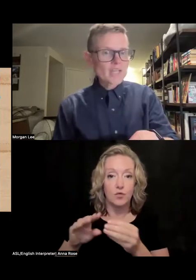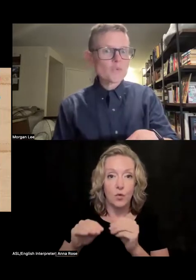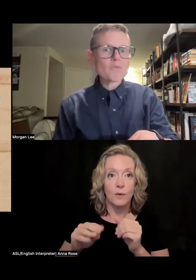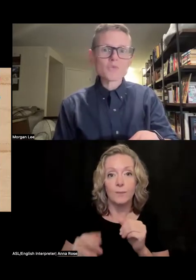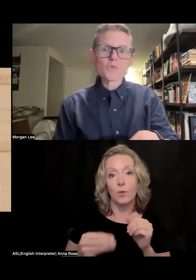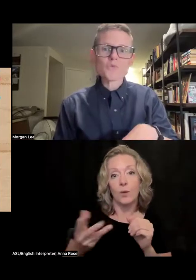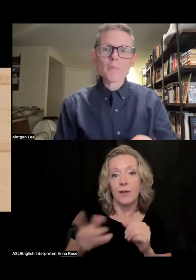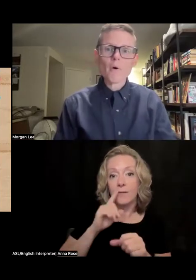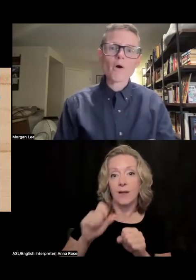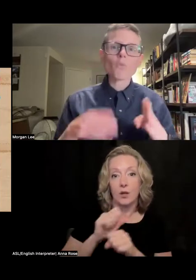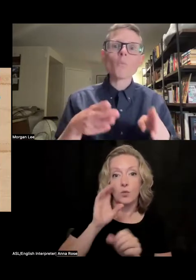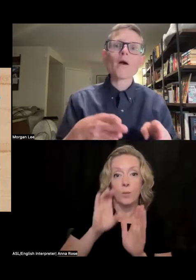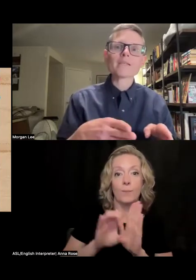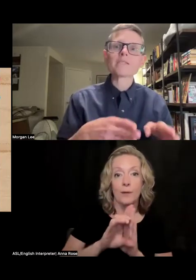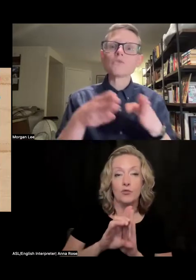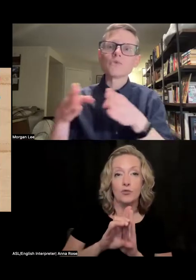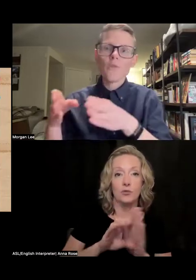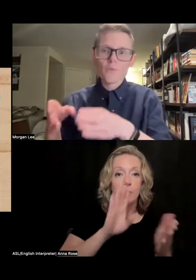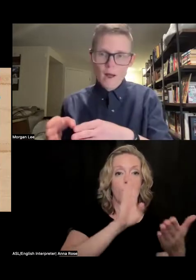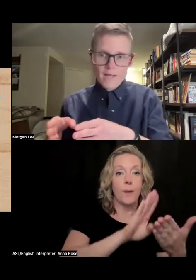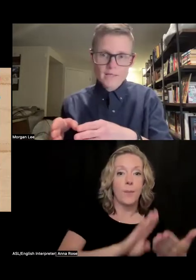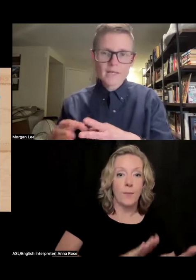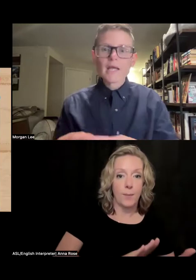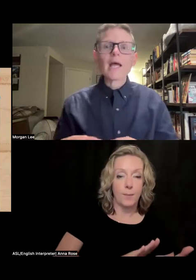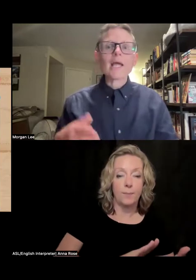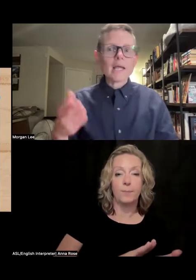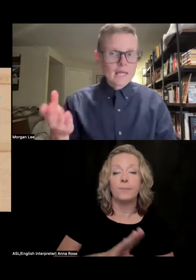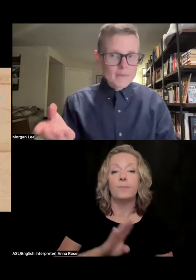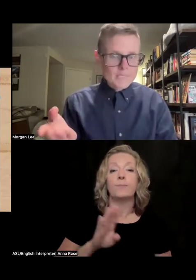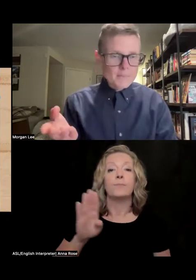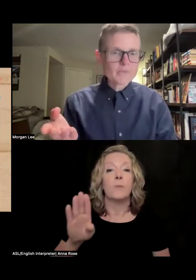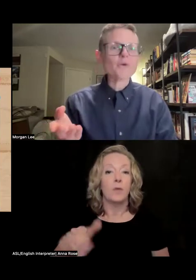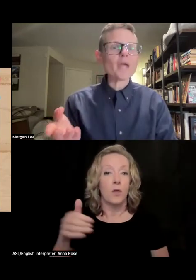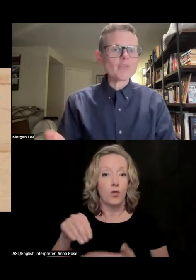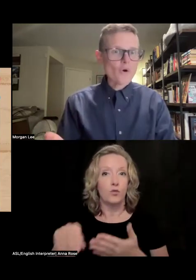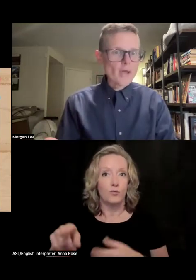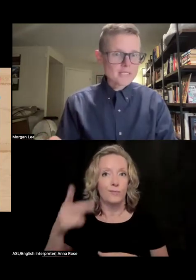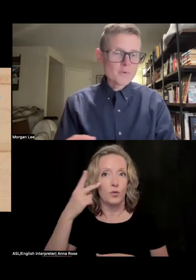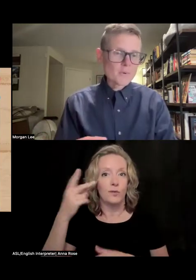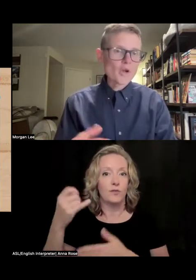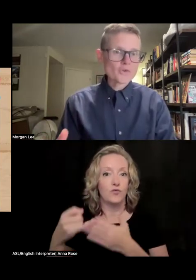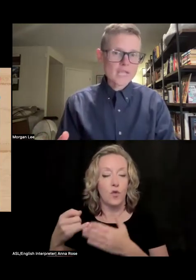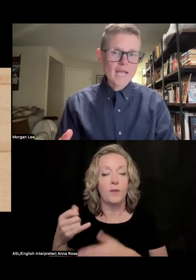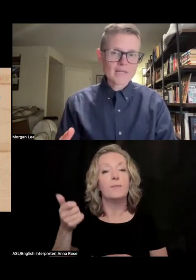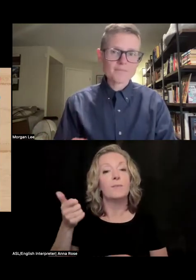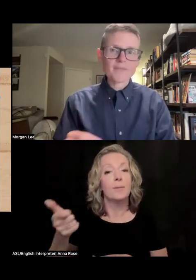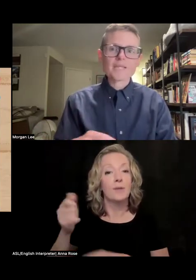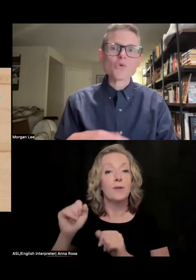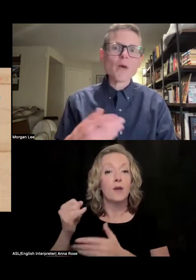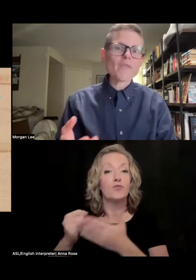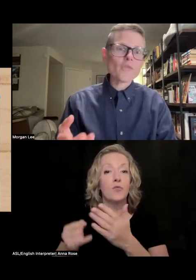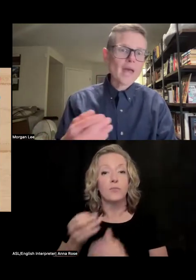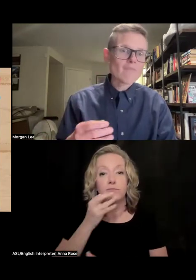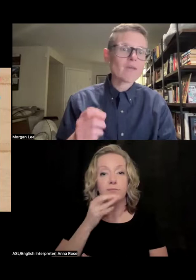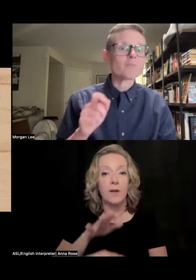with actual visuals from the book, whereas the student on the right, he was able to create drawings that we could understand.